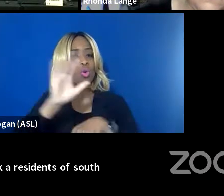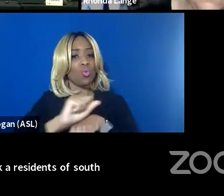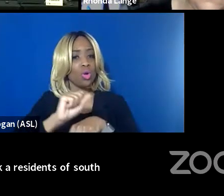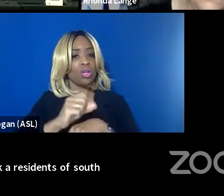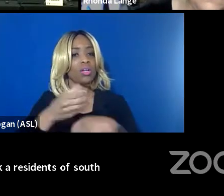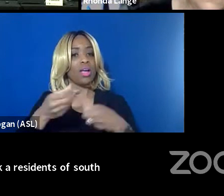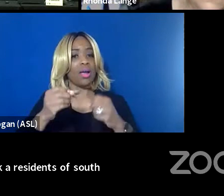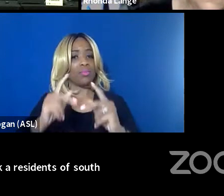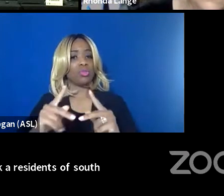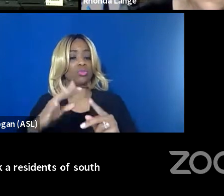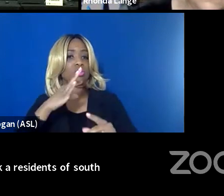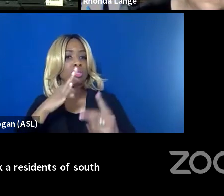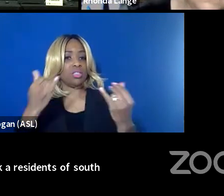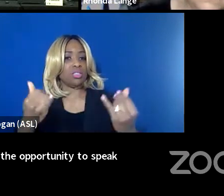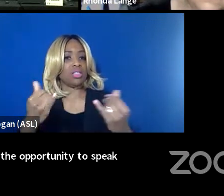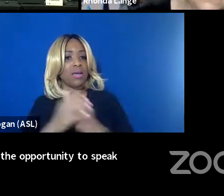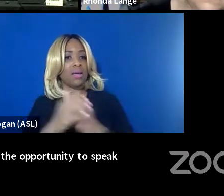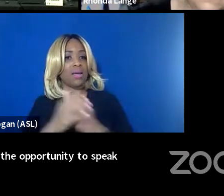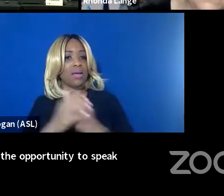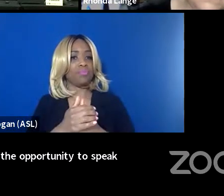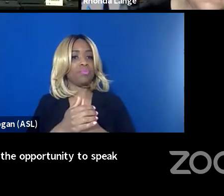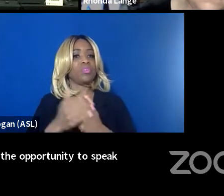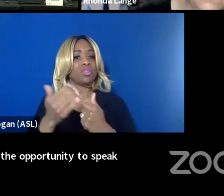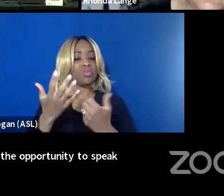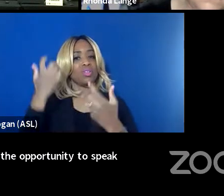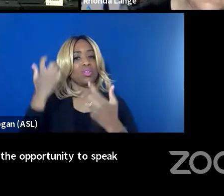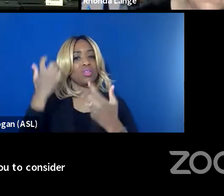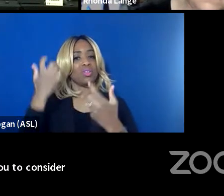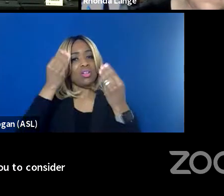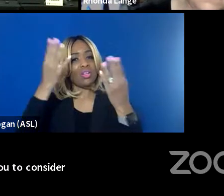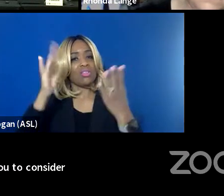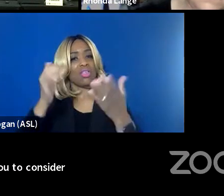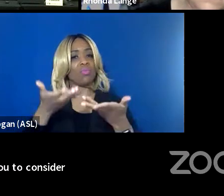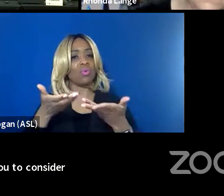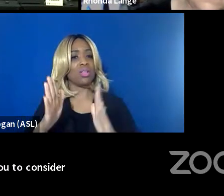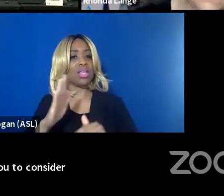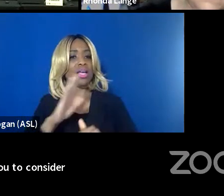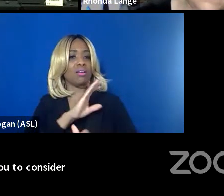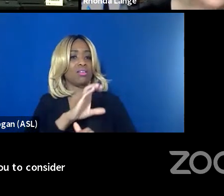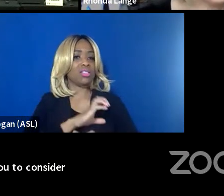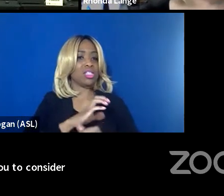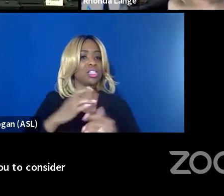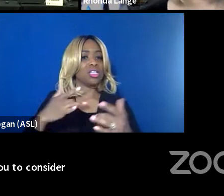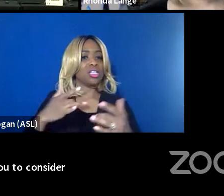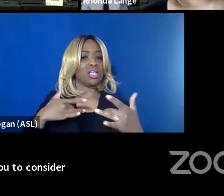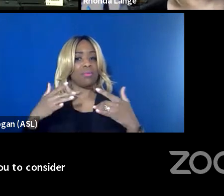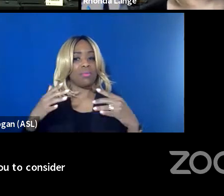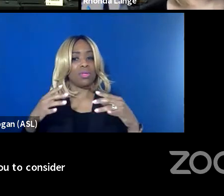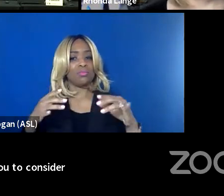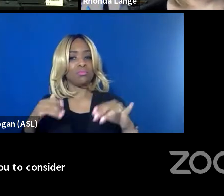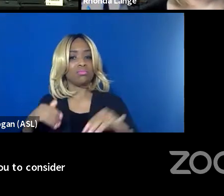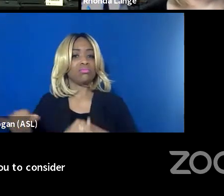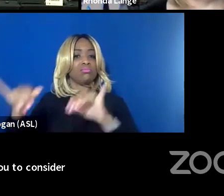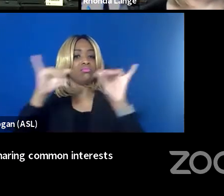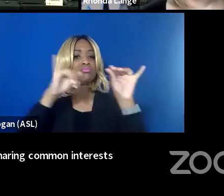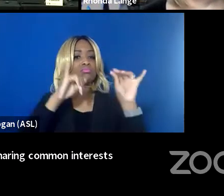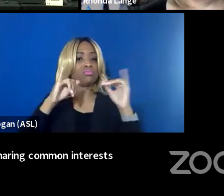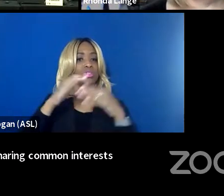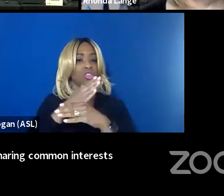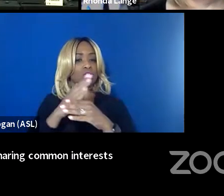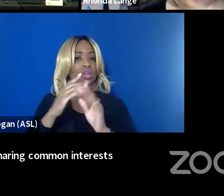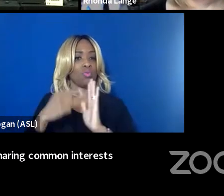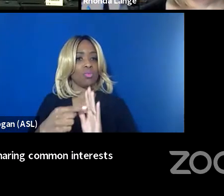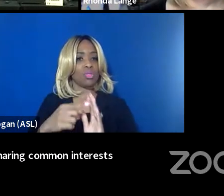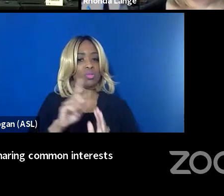I'm here to ask you to consider information that will allow citizens sharing common interests and concerns to be represented in Lansing and Washington,